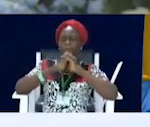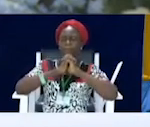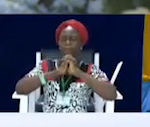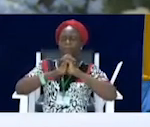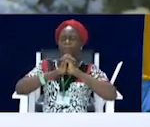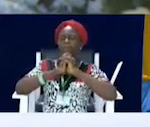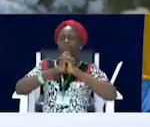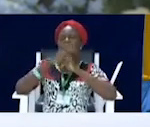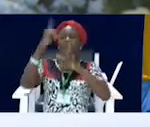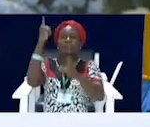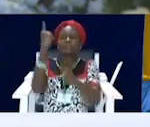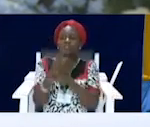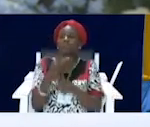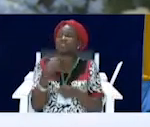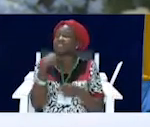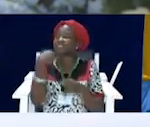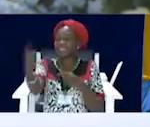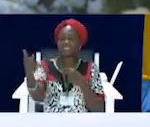just tell them